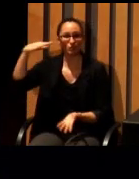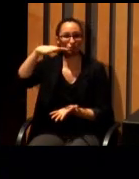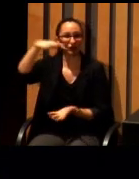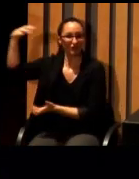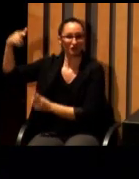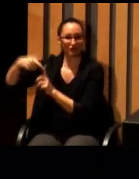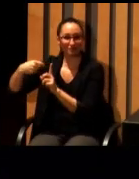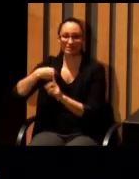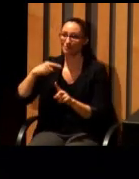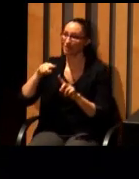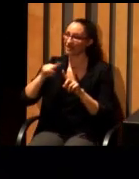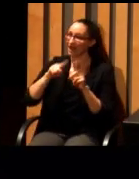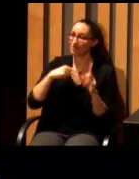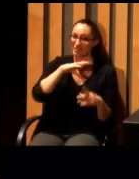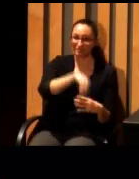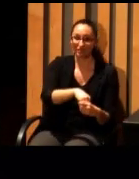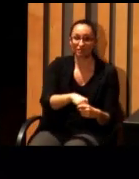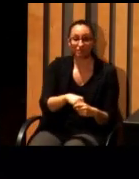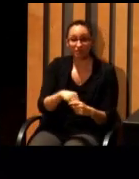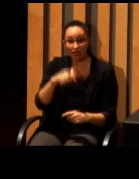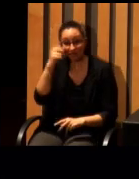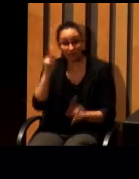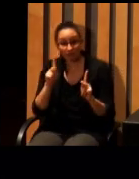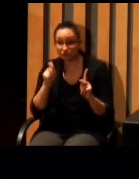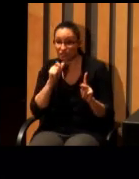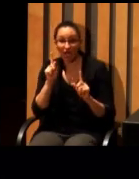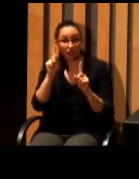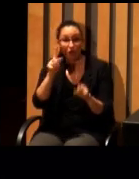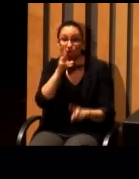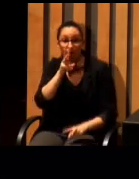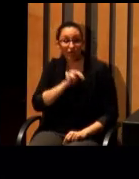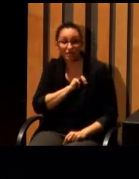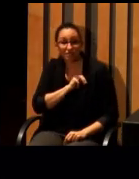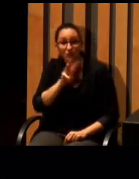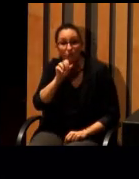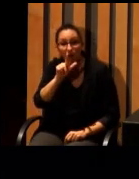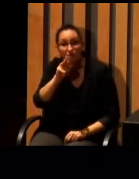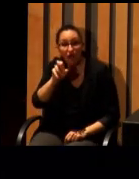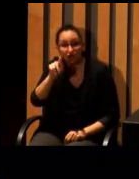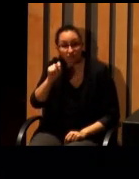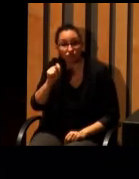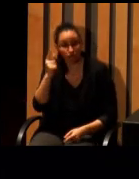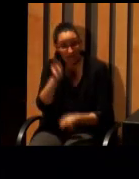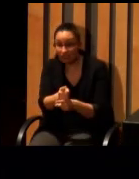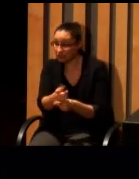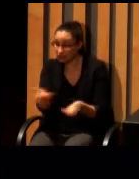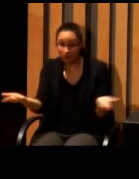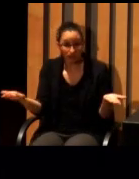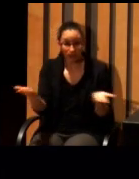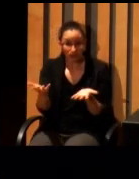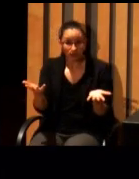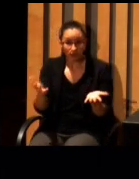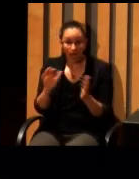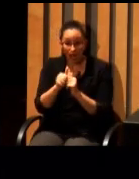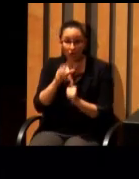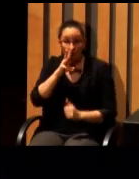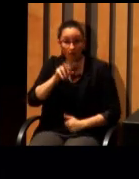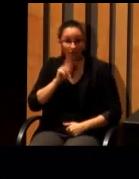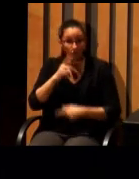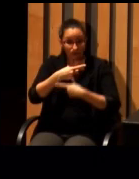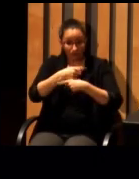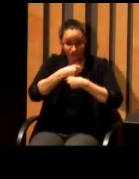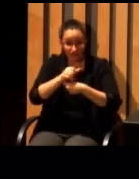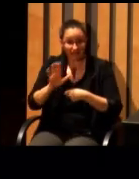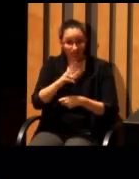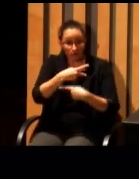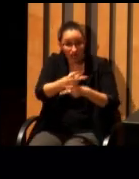example, you know, black folks should not be going to Walmart, for example. Right, because of the way Walmart produces its products